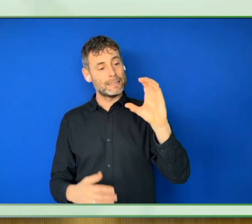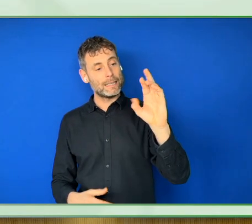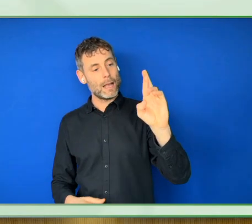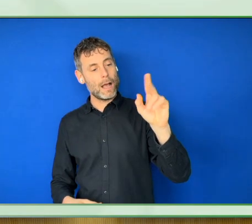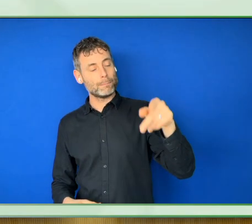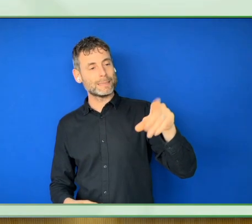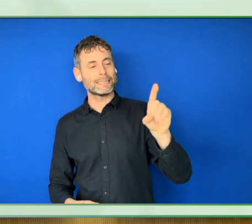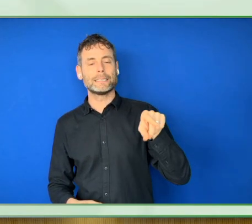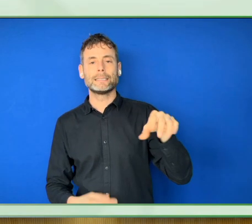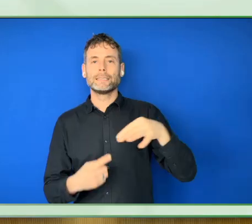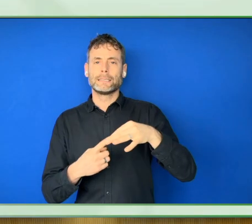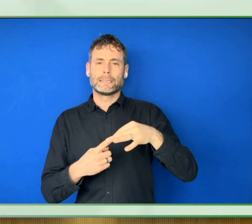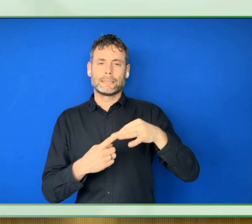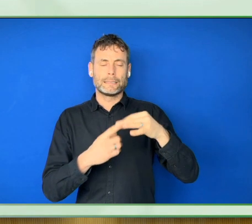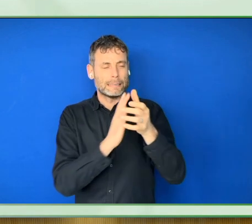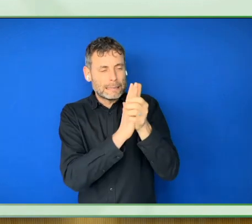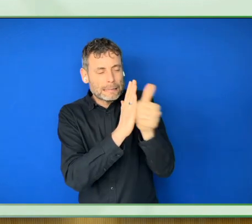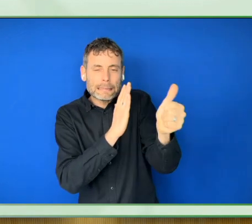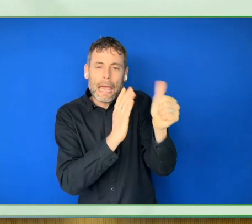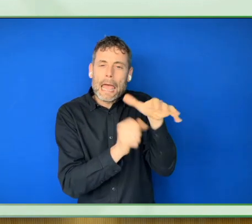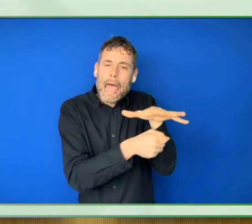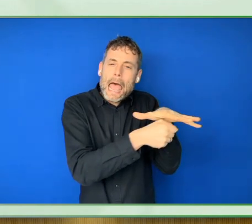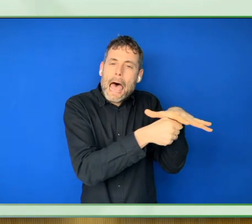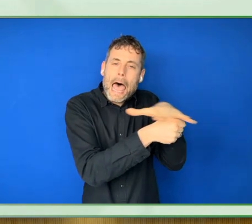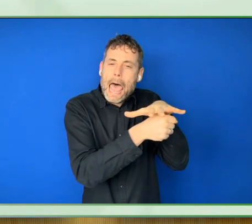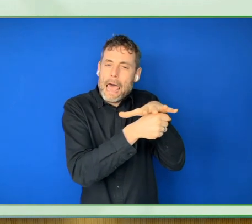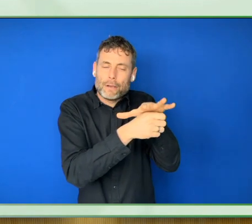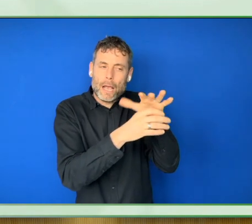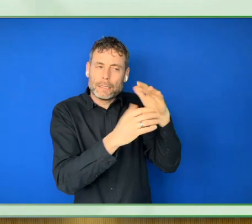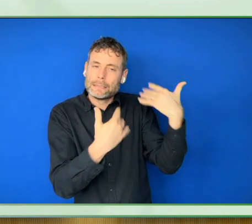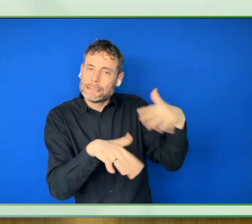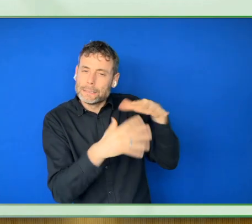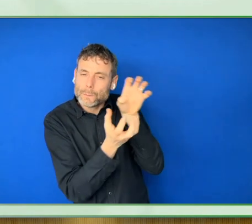been historically this fact that there's been